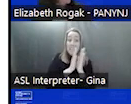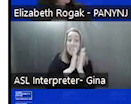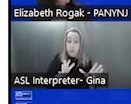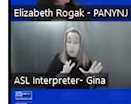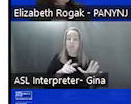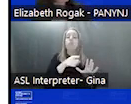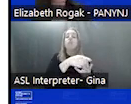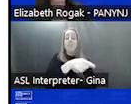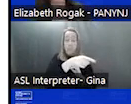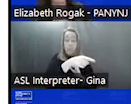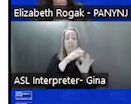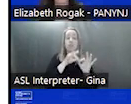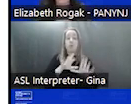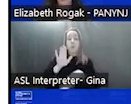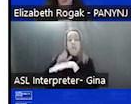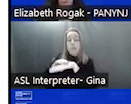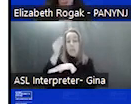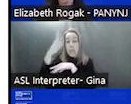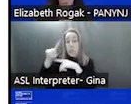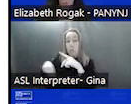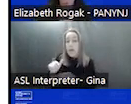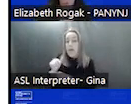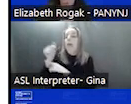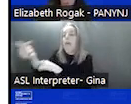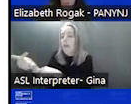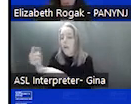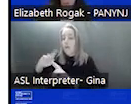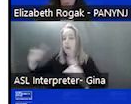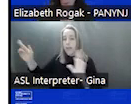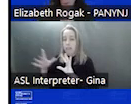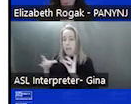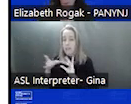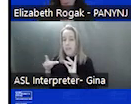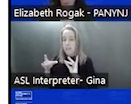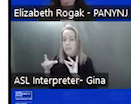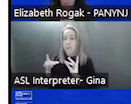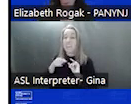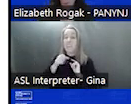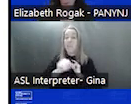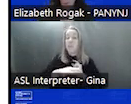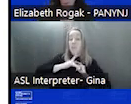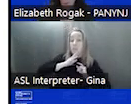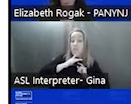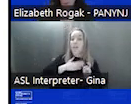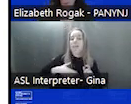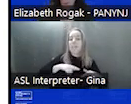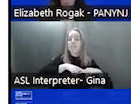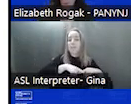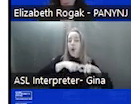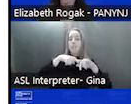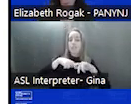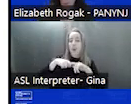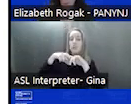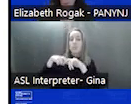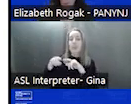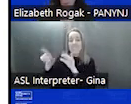about when you are next to make your statement. Please be sure to pause every couple of sentences to allow for your interpreter to have sufficient time